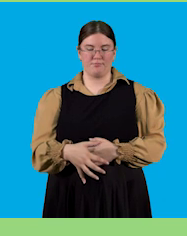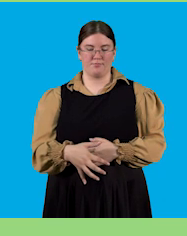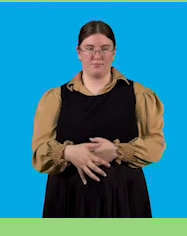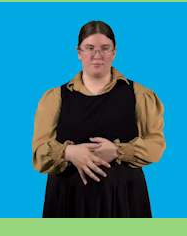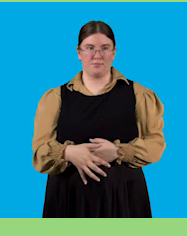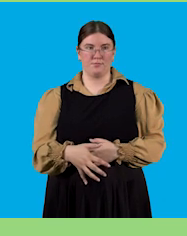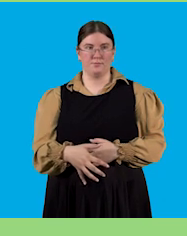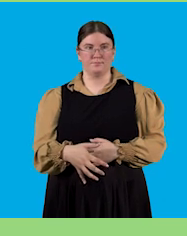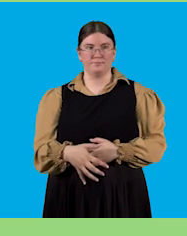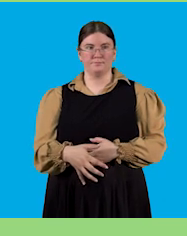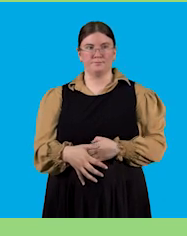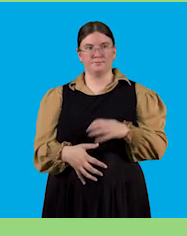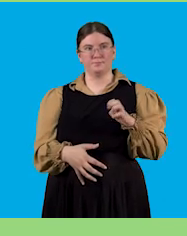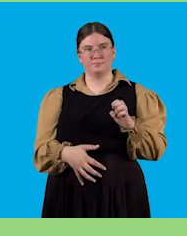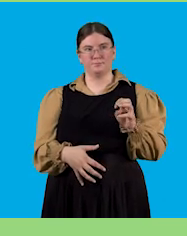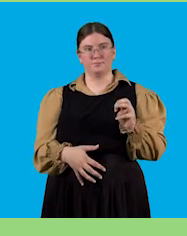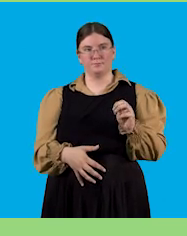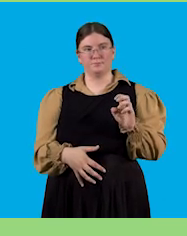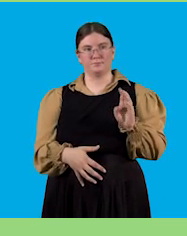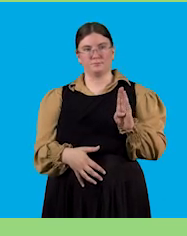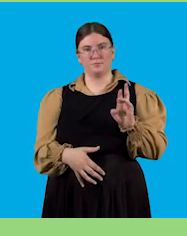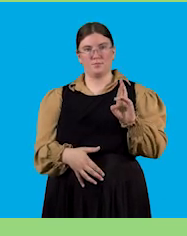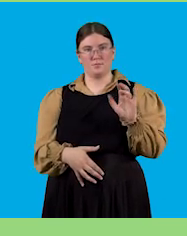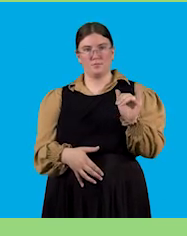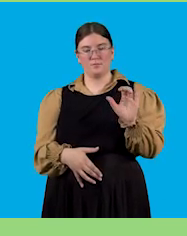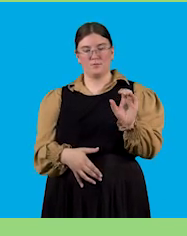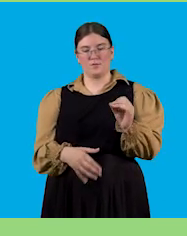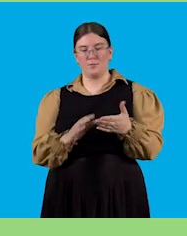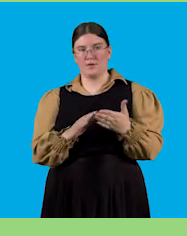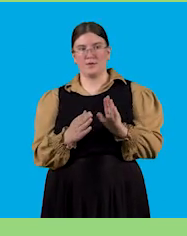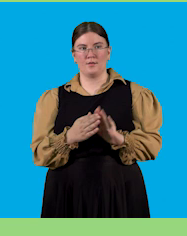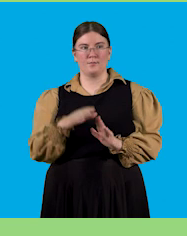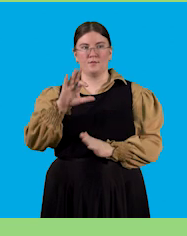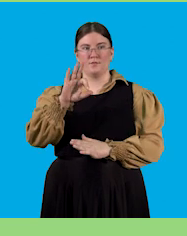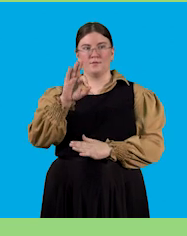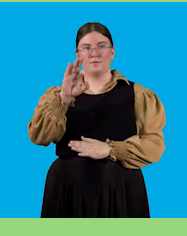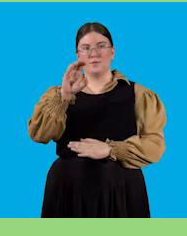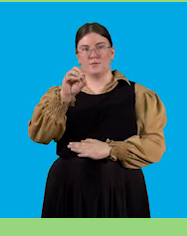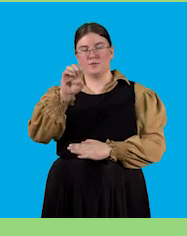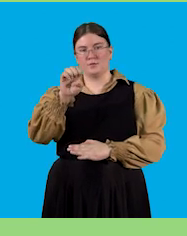And then that embryo will also grow into a fetus.